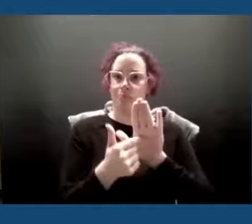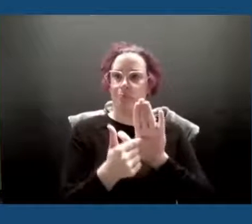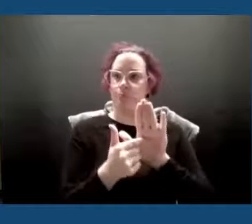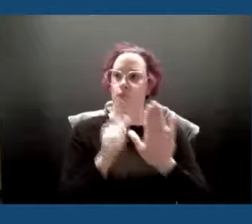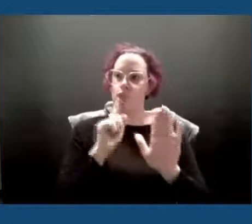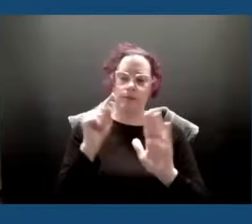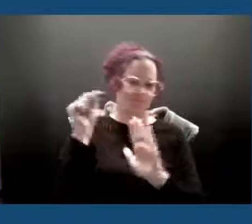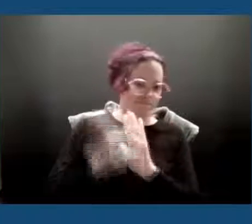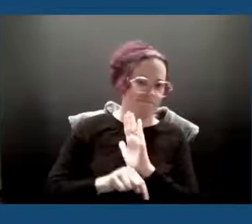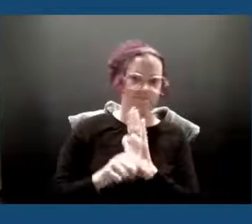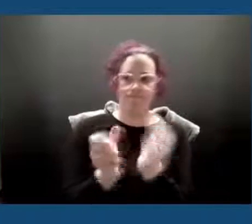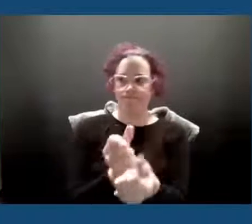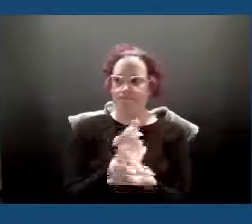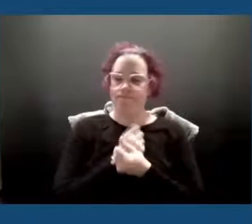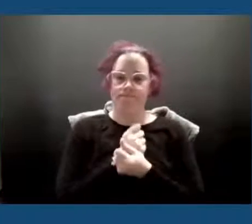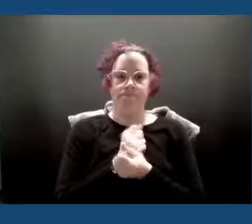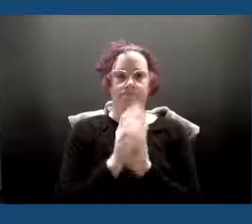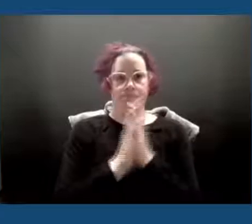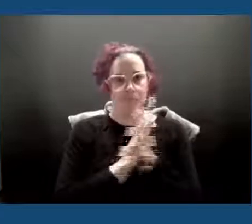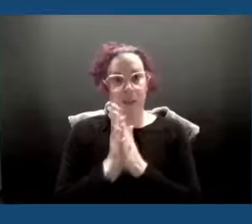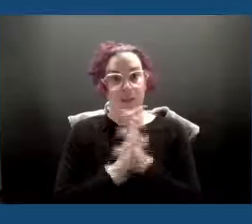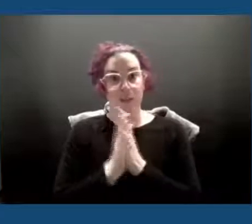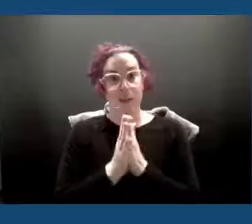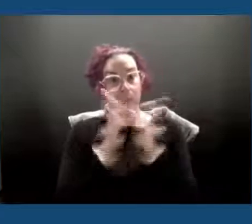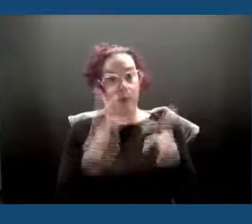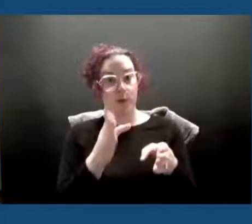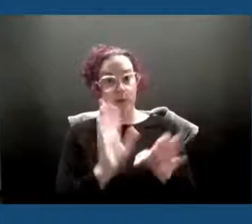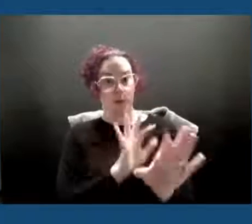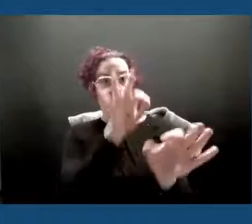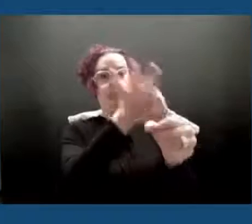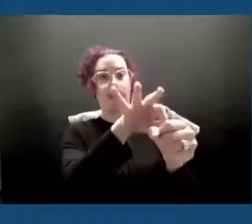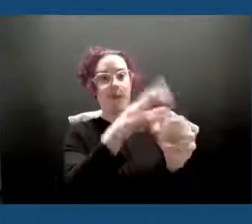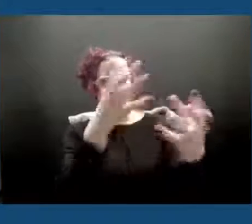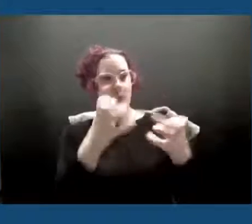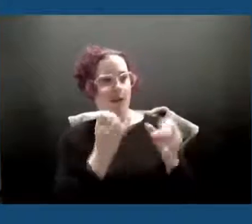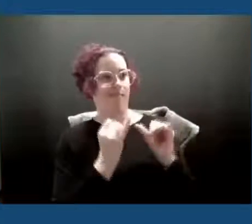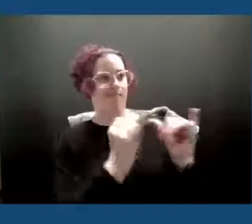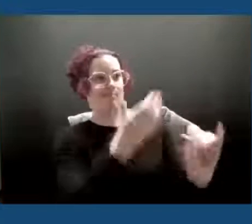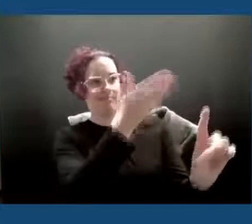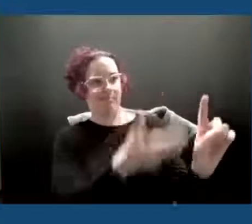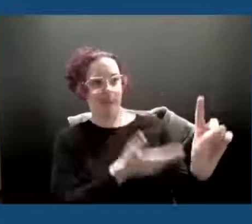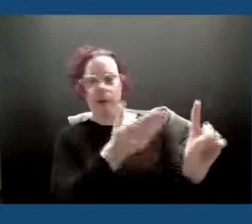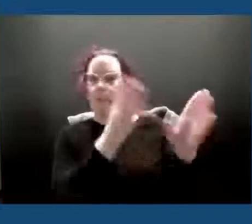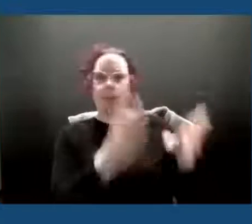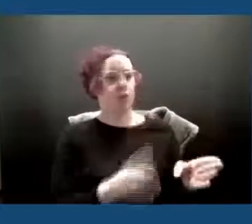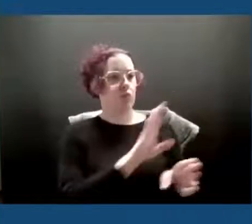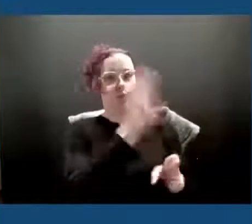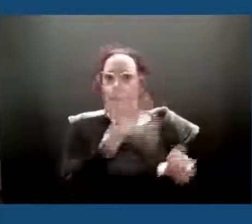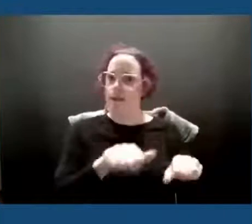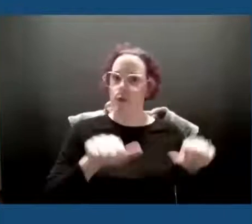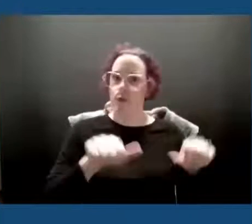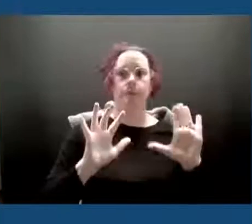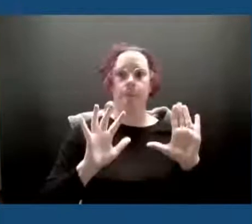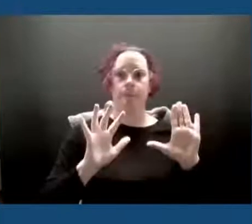to see in an elected official. This is the kind of intensity you want, someone who is unrelenting. And I just honor her so